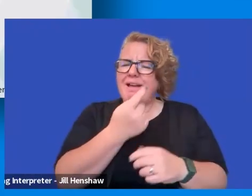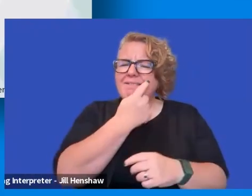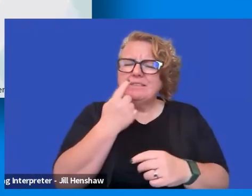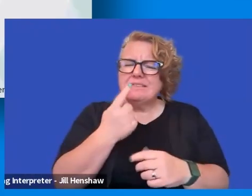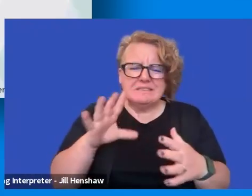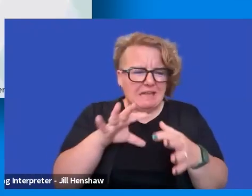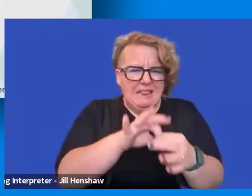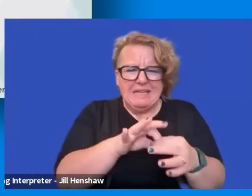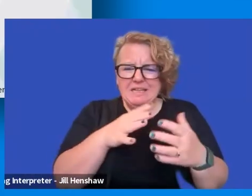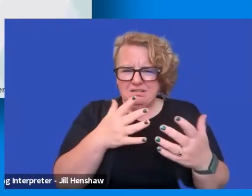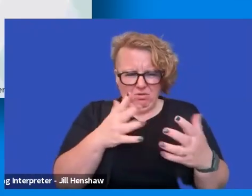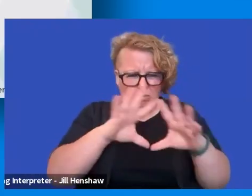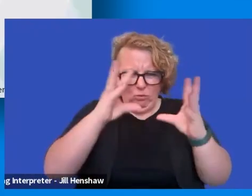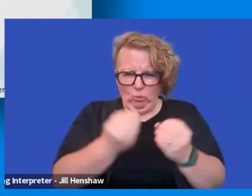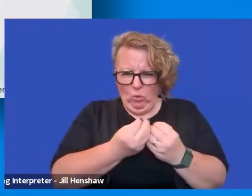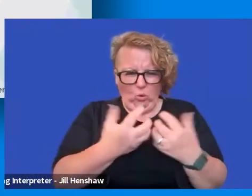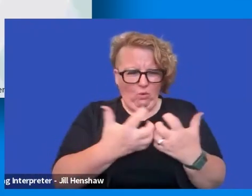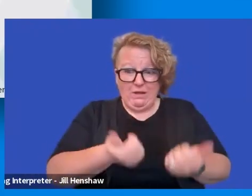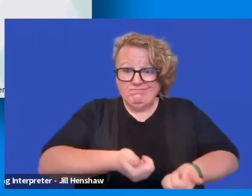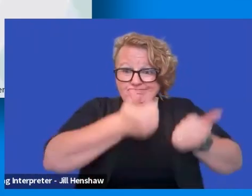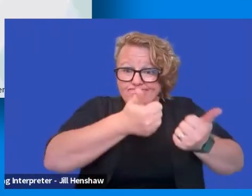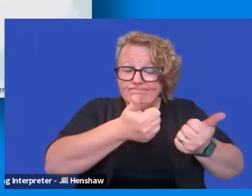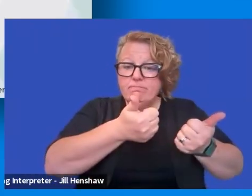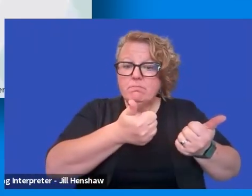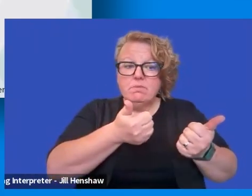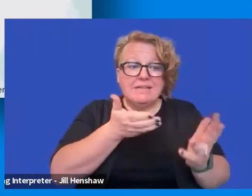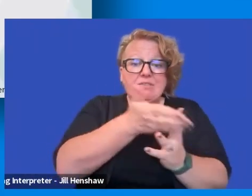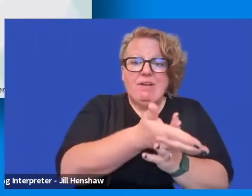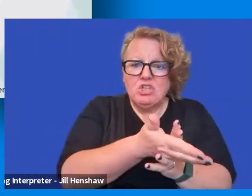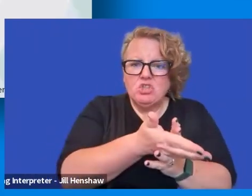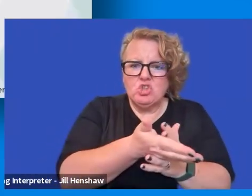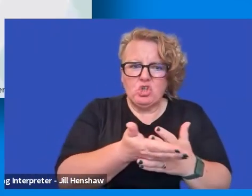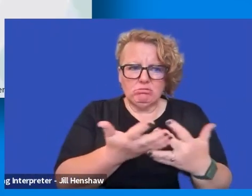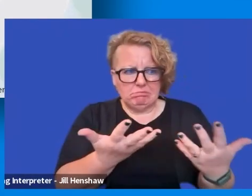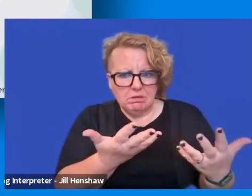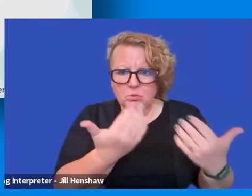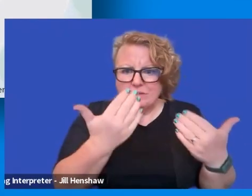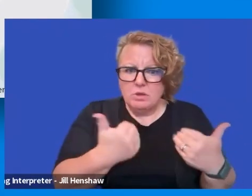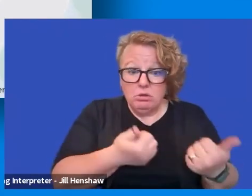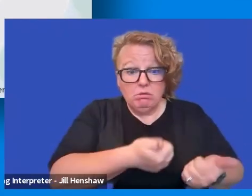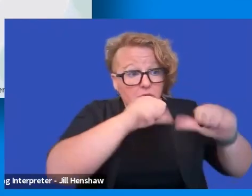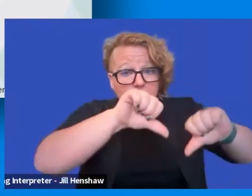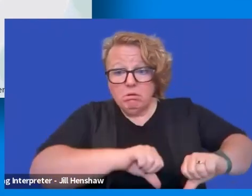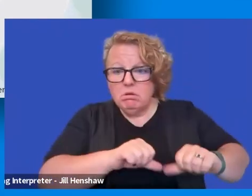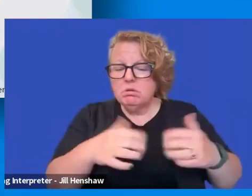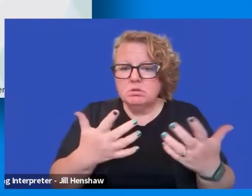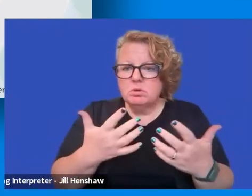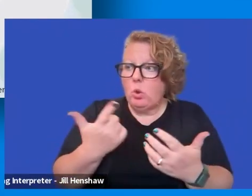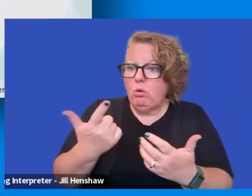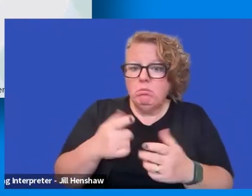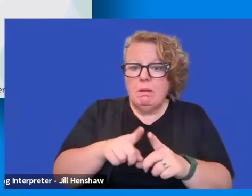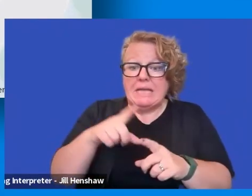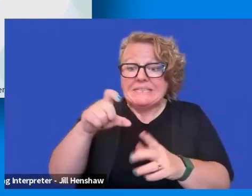evidence overall for the effectiveness of interventions like narrative CV or anonymized